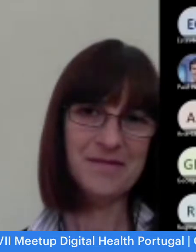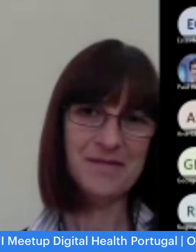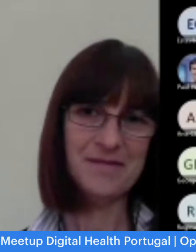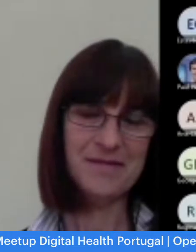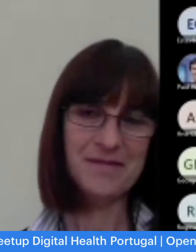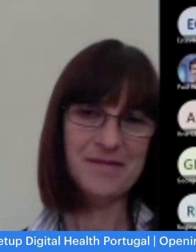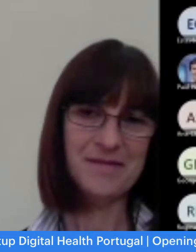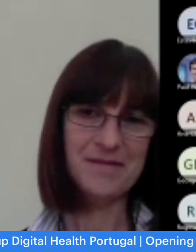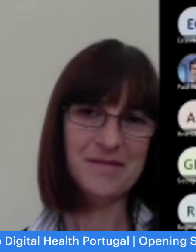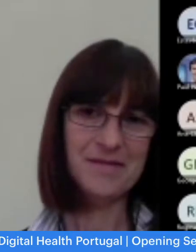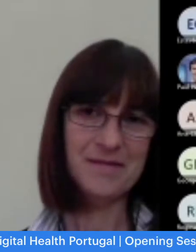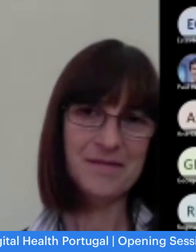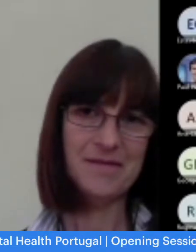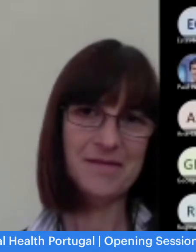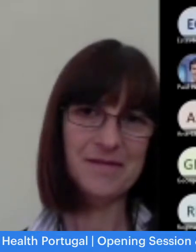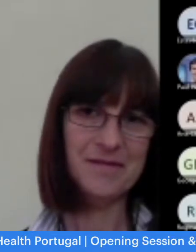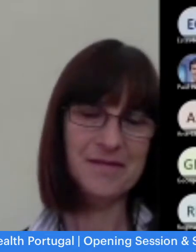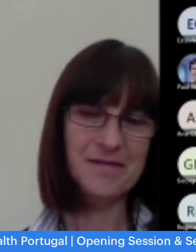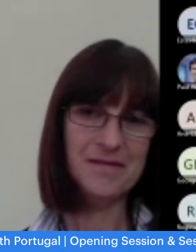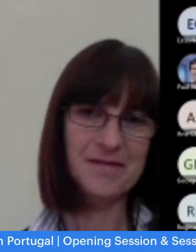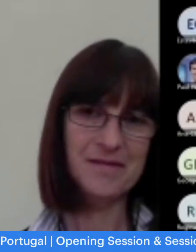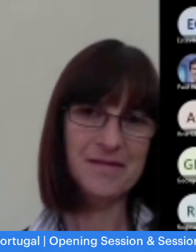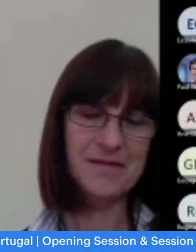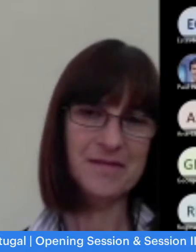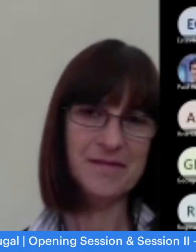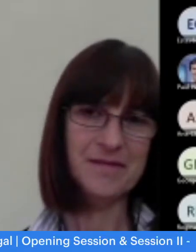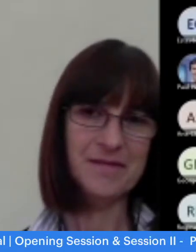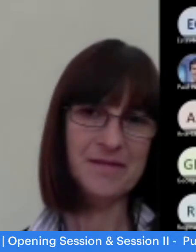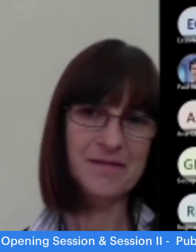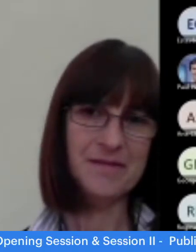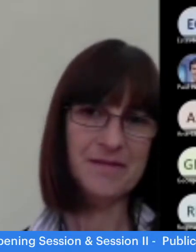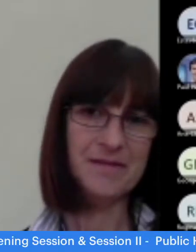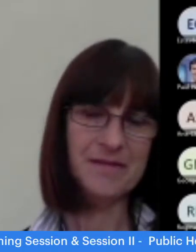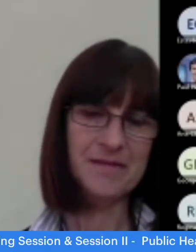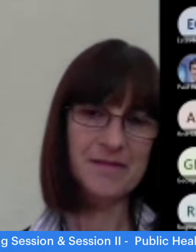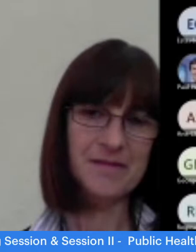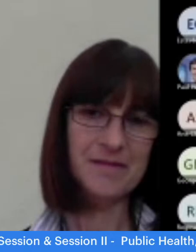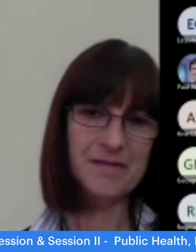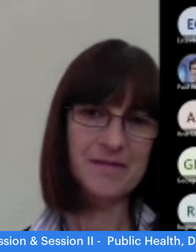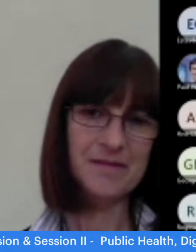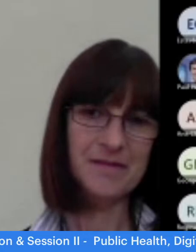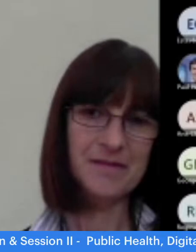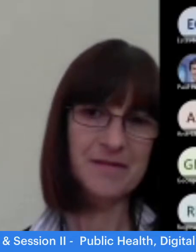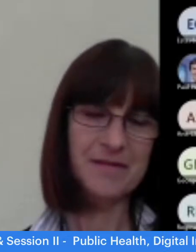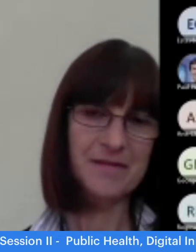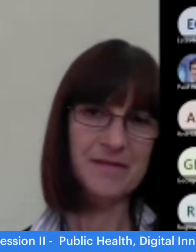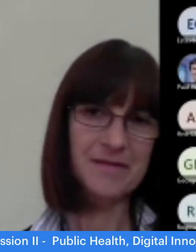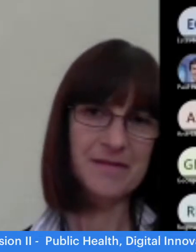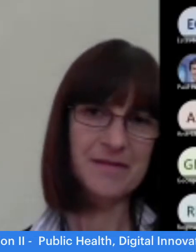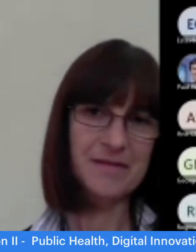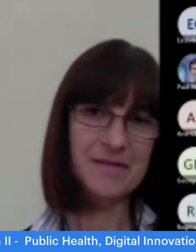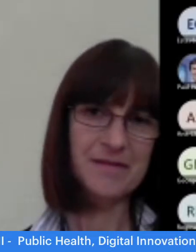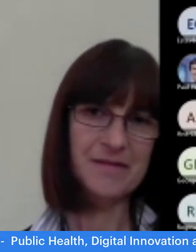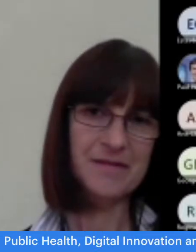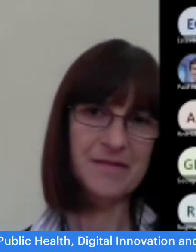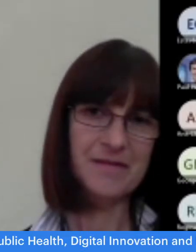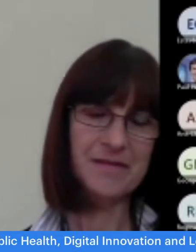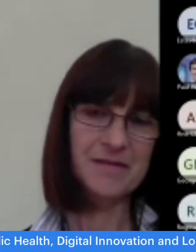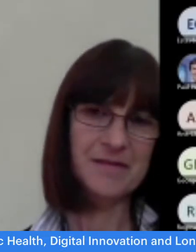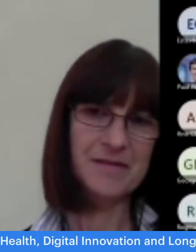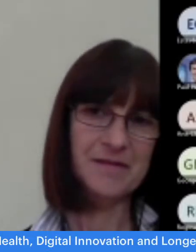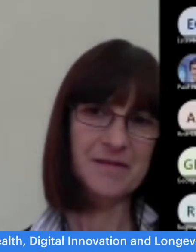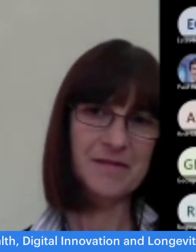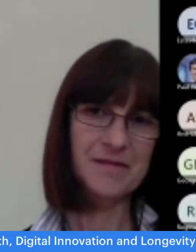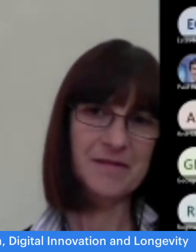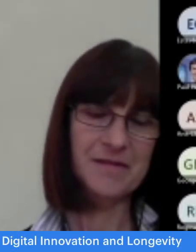briefly, the challenges tend to increase. The world is getting more complex. It's also getting more